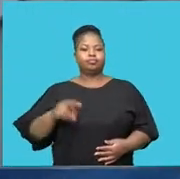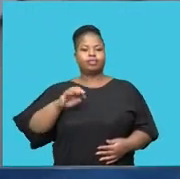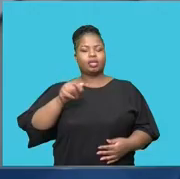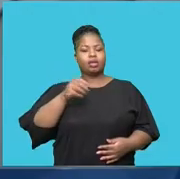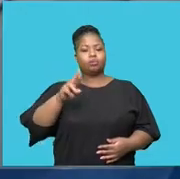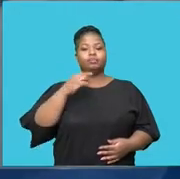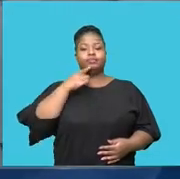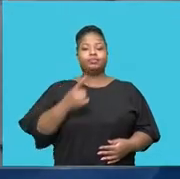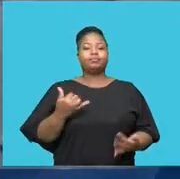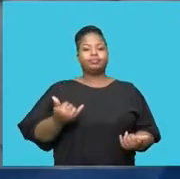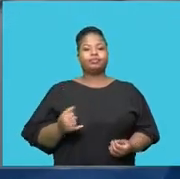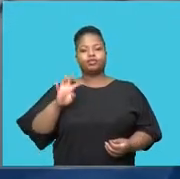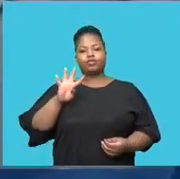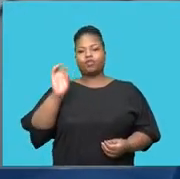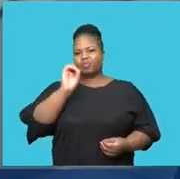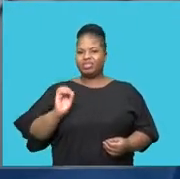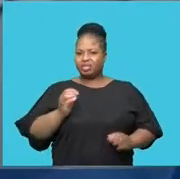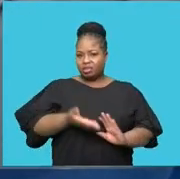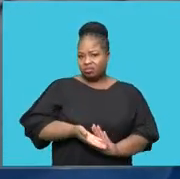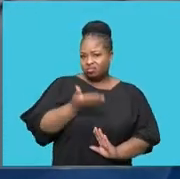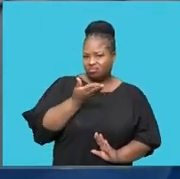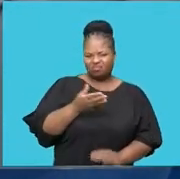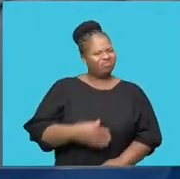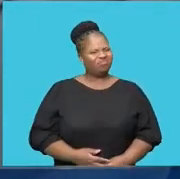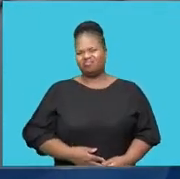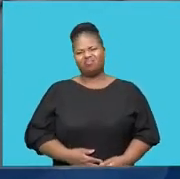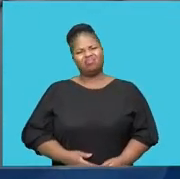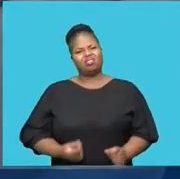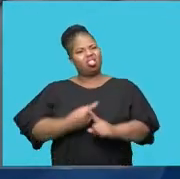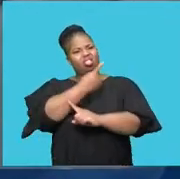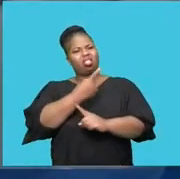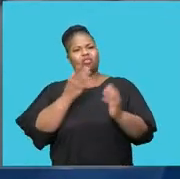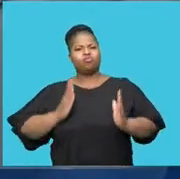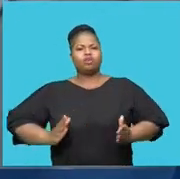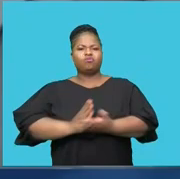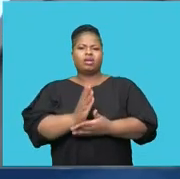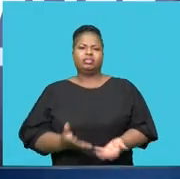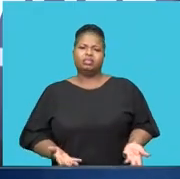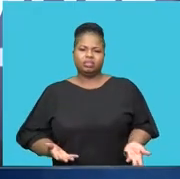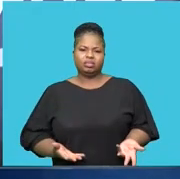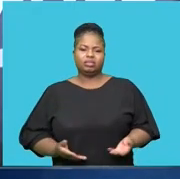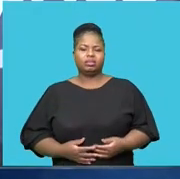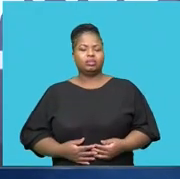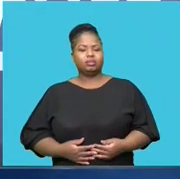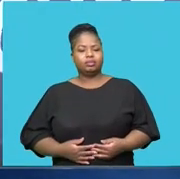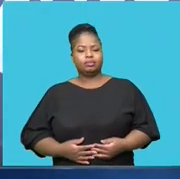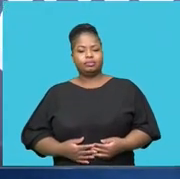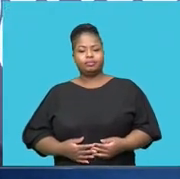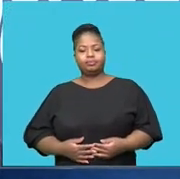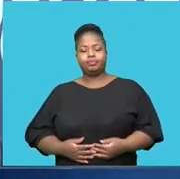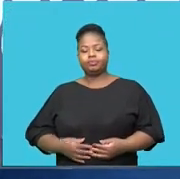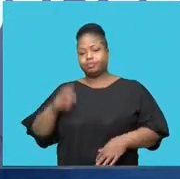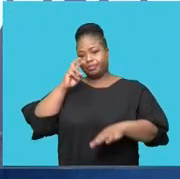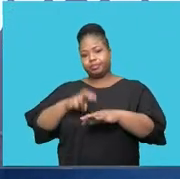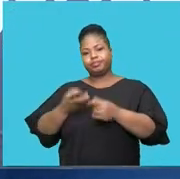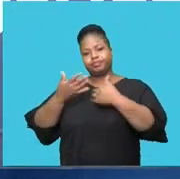isinyathelo sokukhuphula imiholo ngo-4% singwedelela nokuphula amalungelo abasebenzi. Immediate implementation of